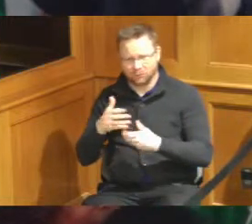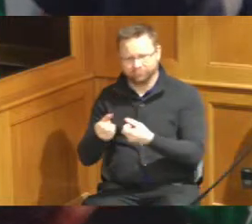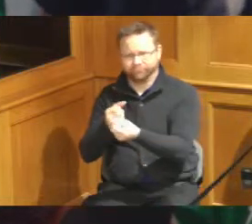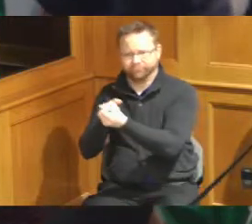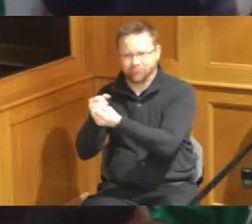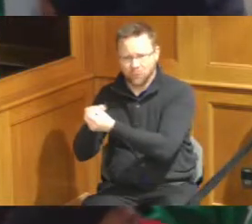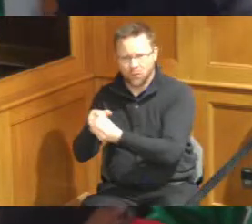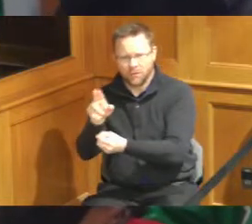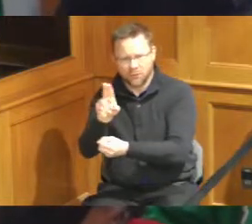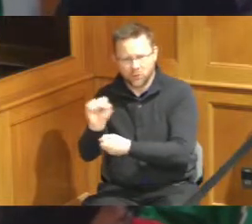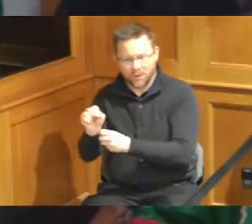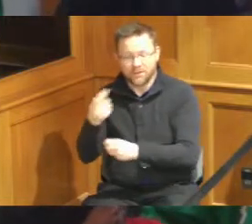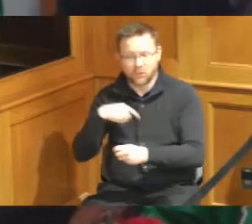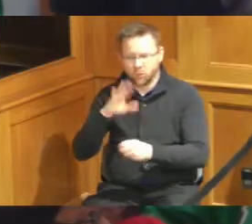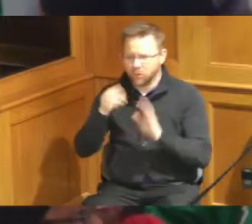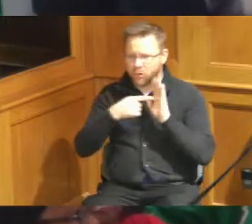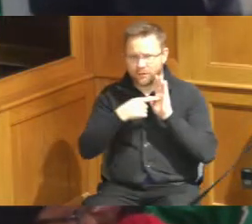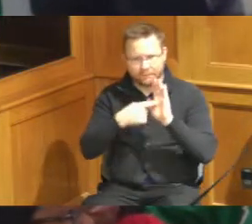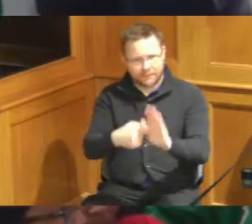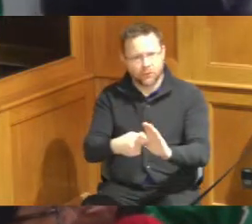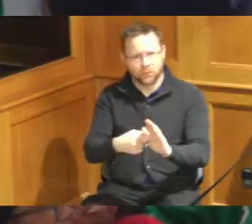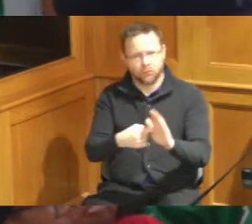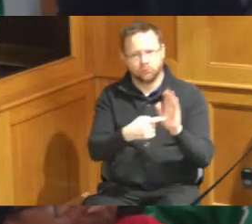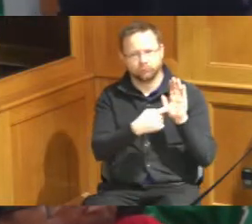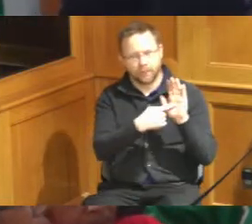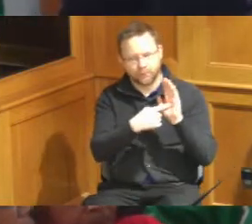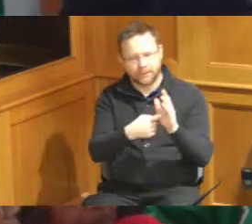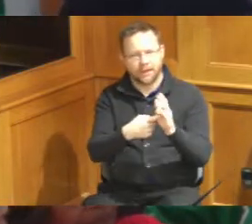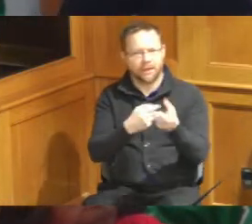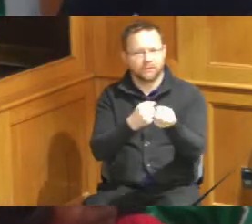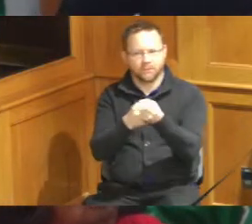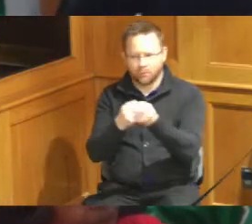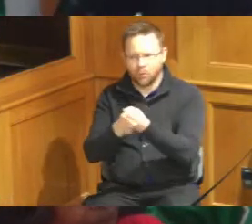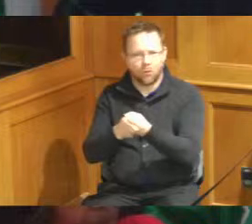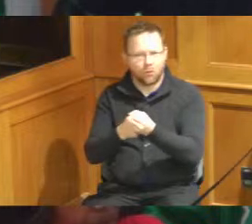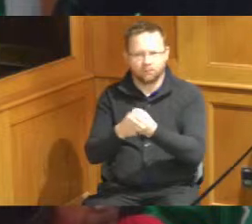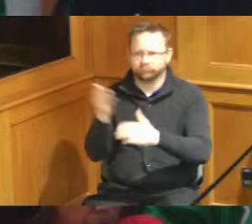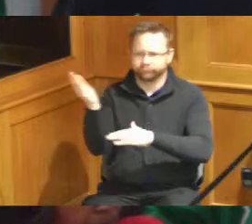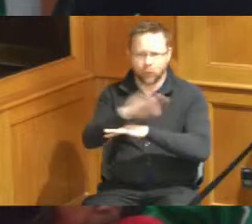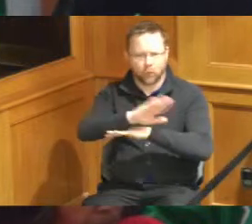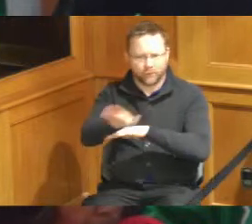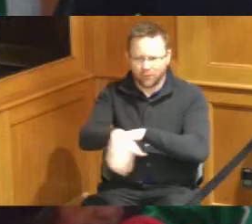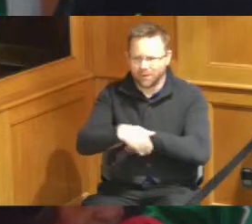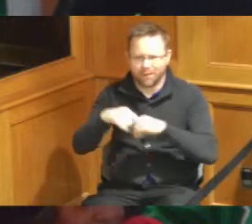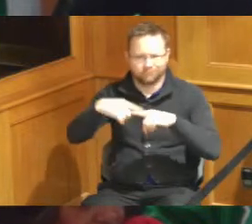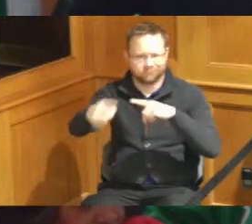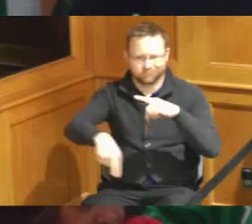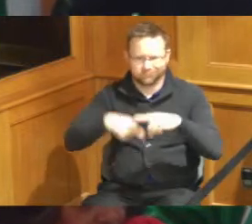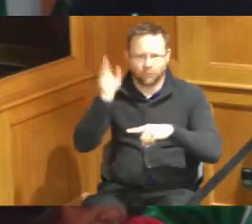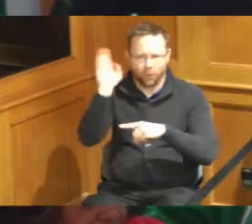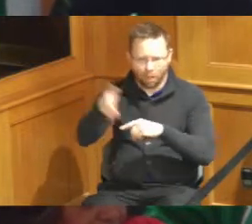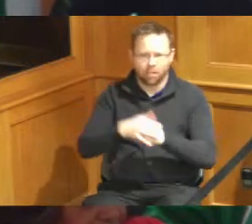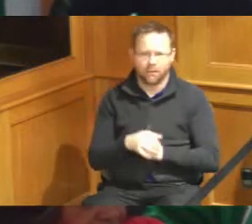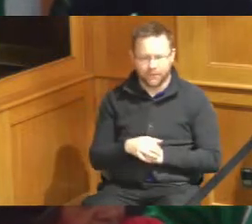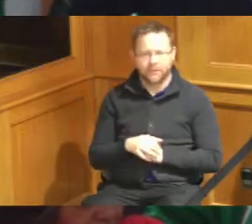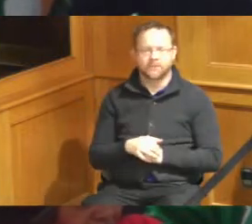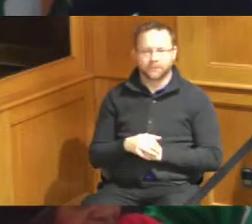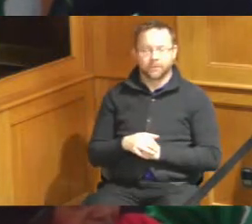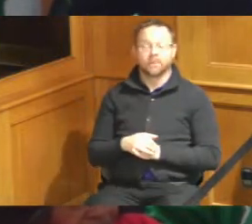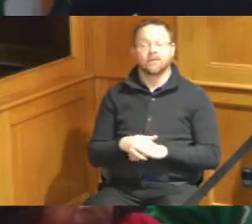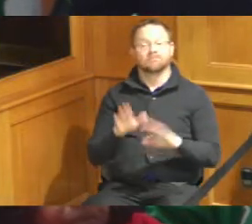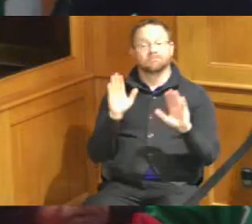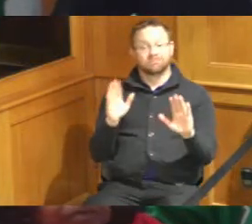to continue to represent and recognize 24/7, 365. So having said